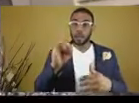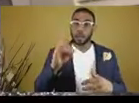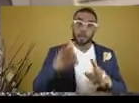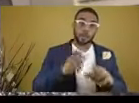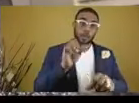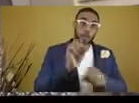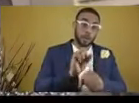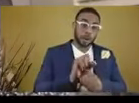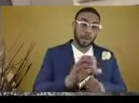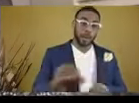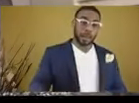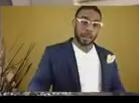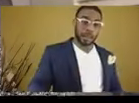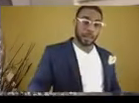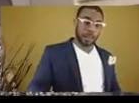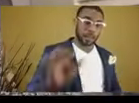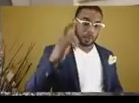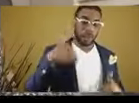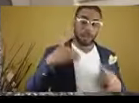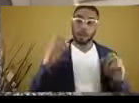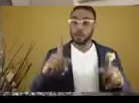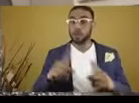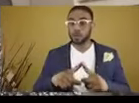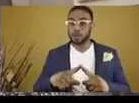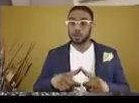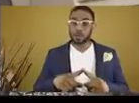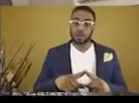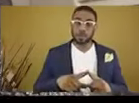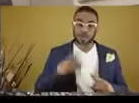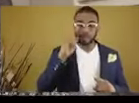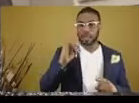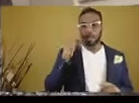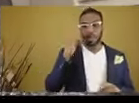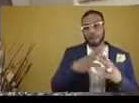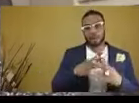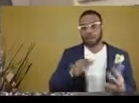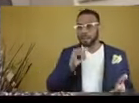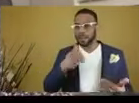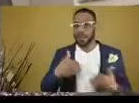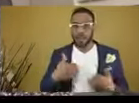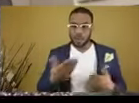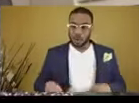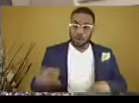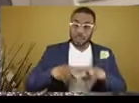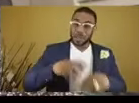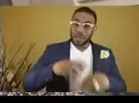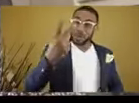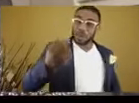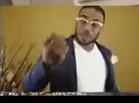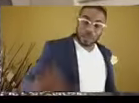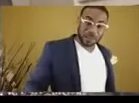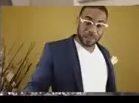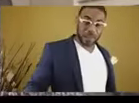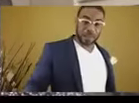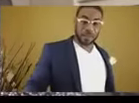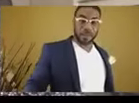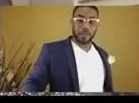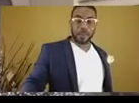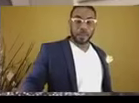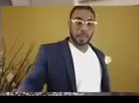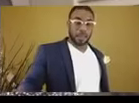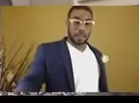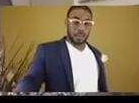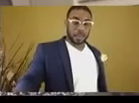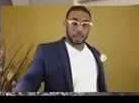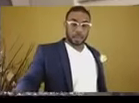working. And I think that we have an opportunity to fix that. I think that America hasn't had a raise in 12 years. In 2009,